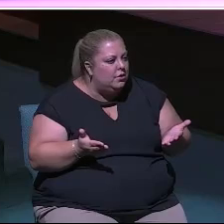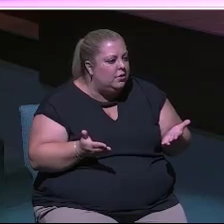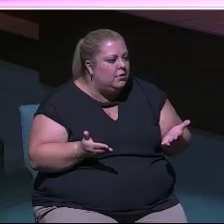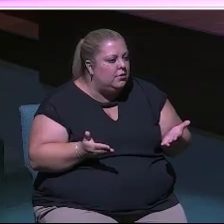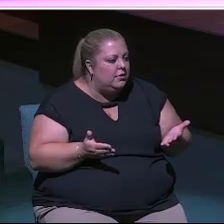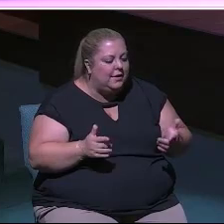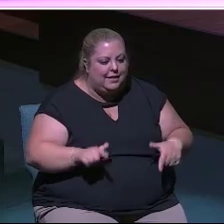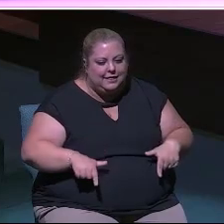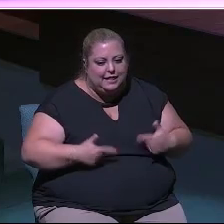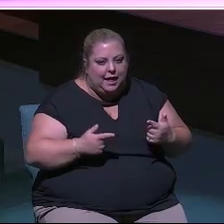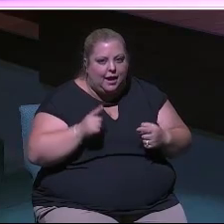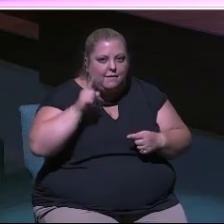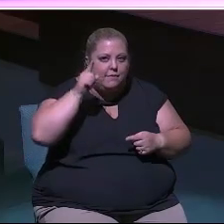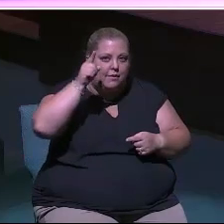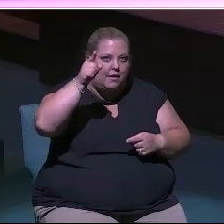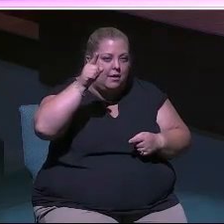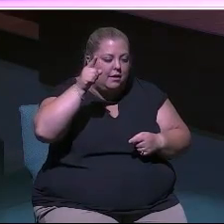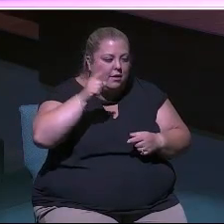life there.